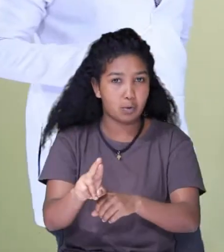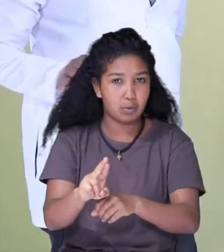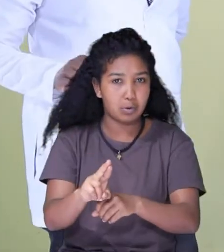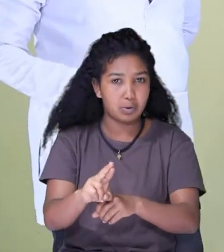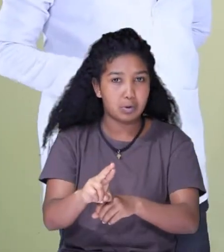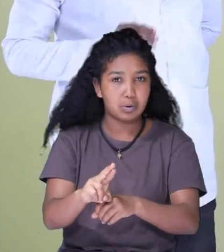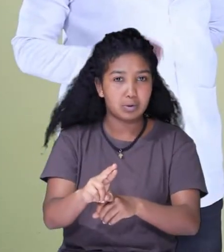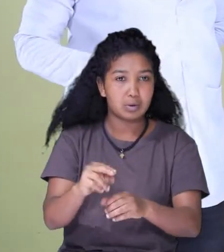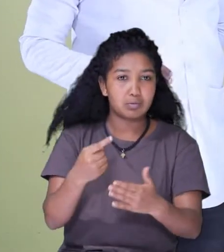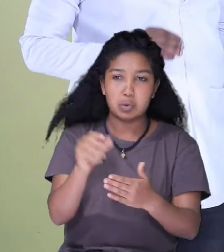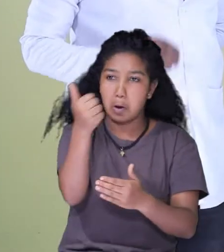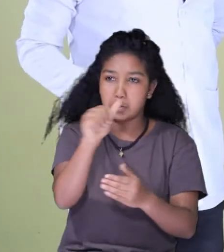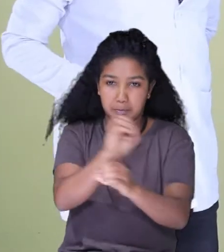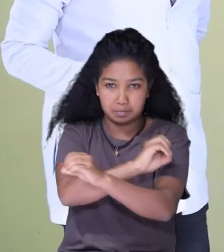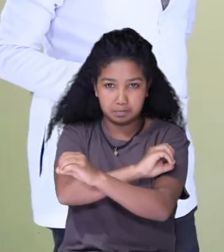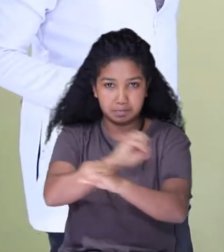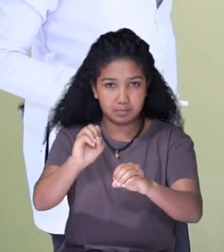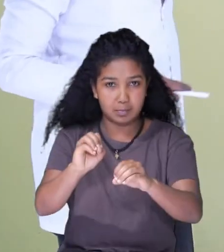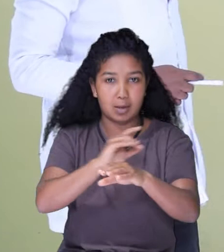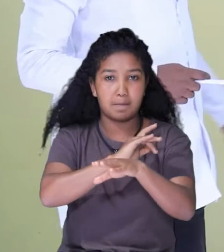a space without air.